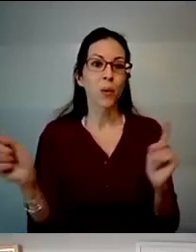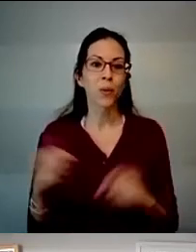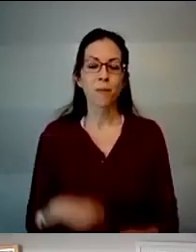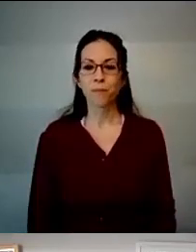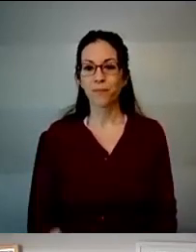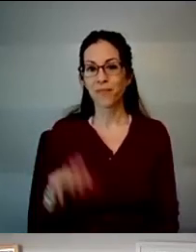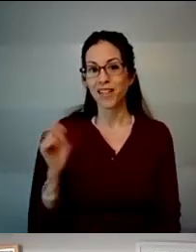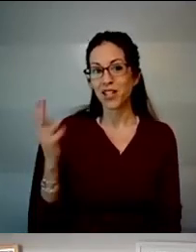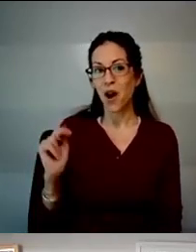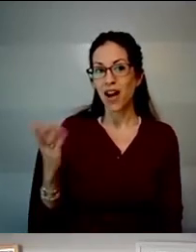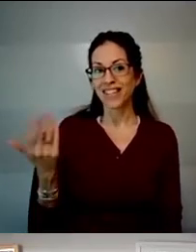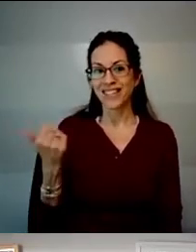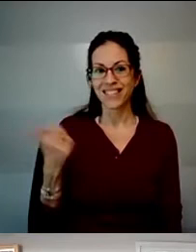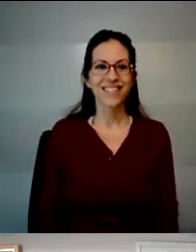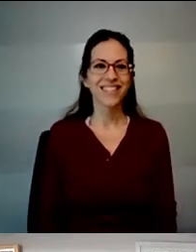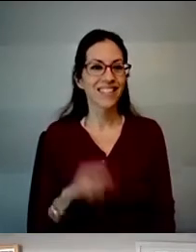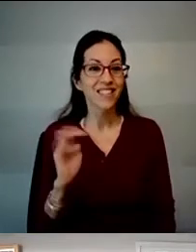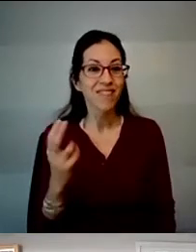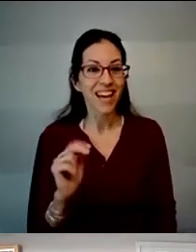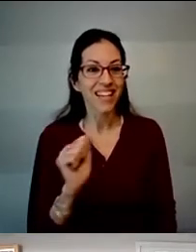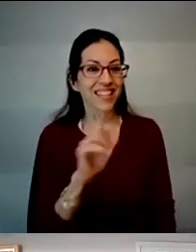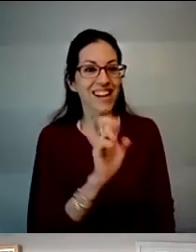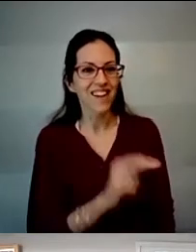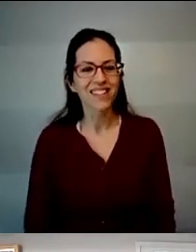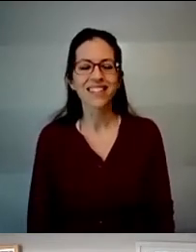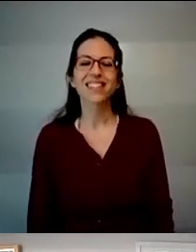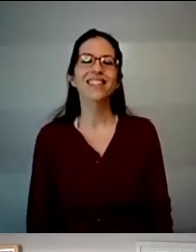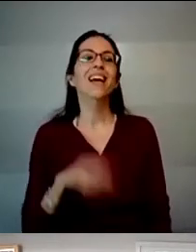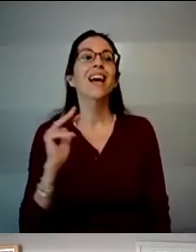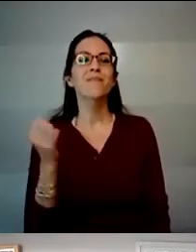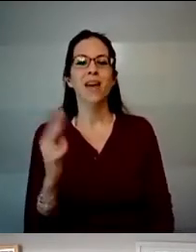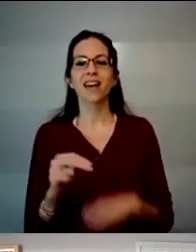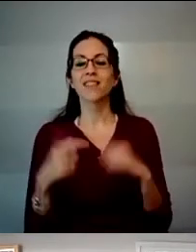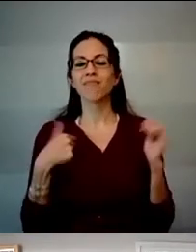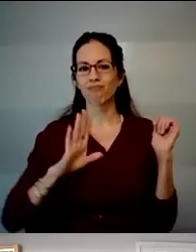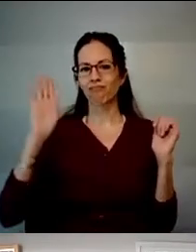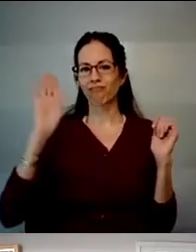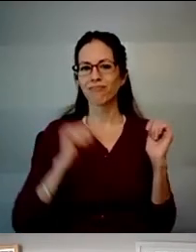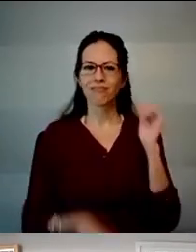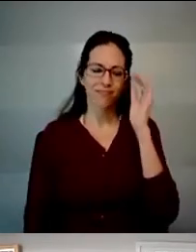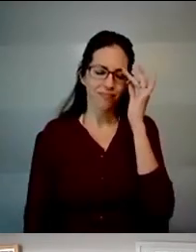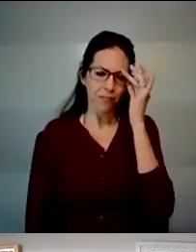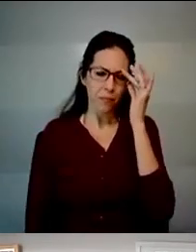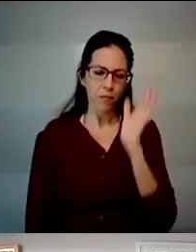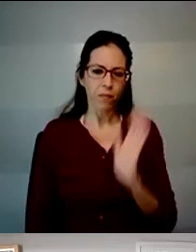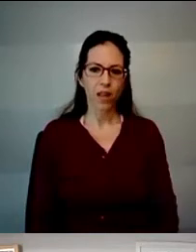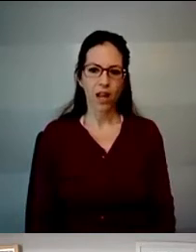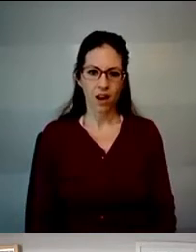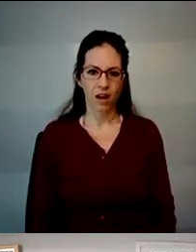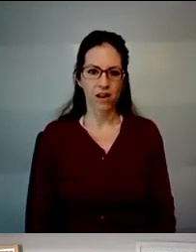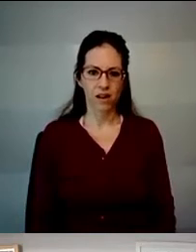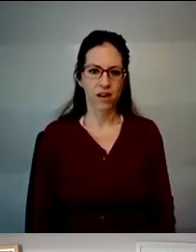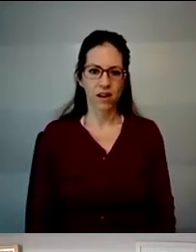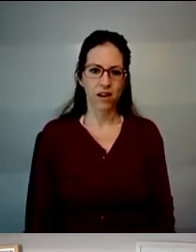Sean, Megan, and Aaron. Okay, I'll go. I mentioned before, you know, feeling